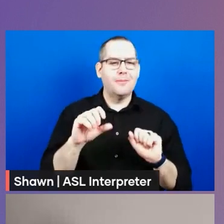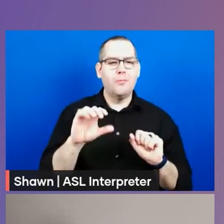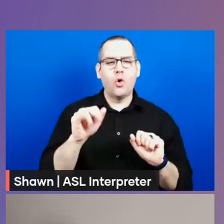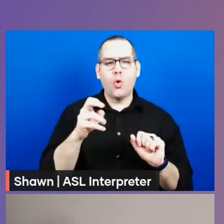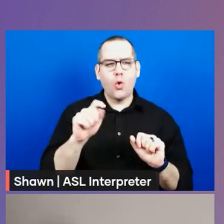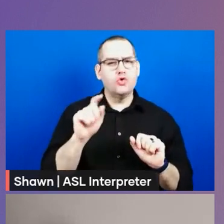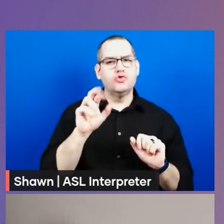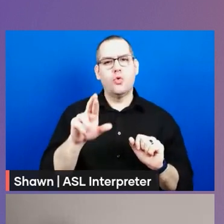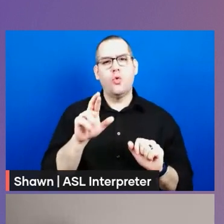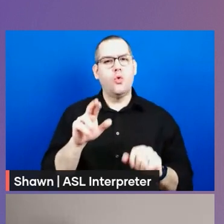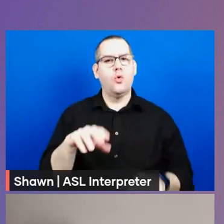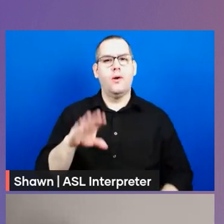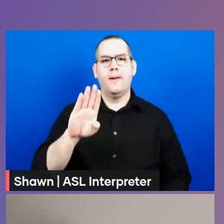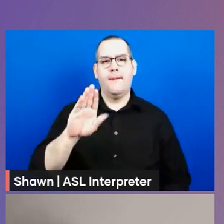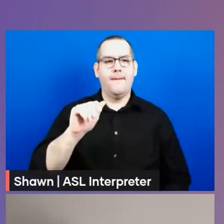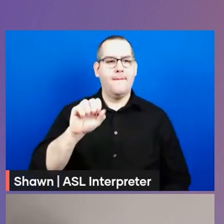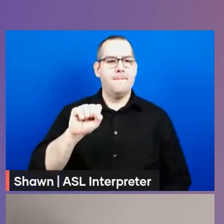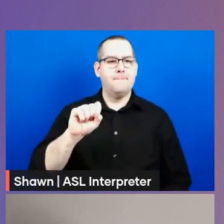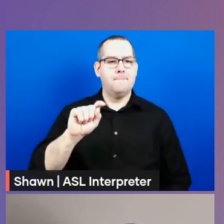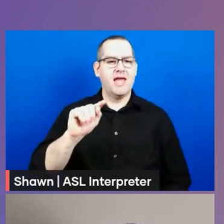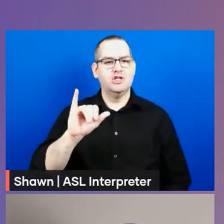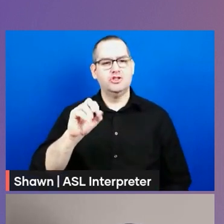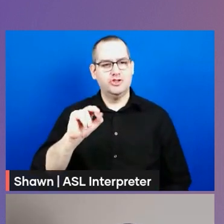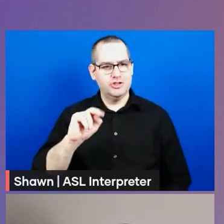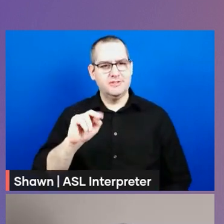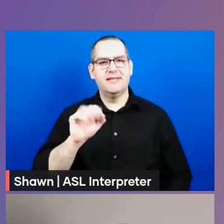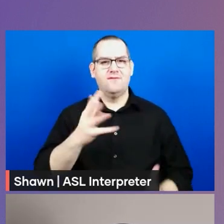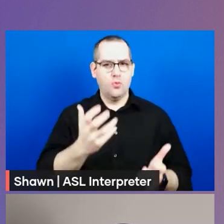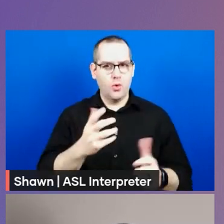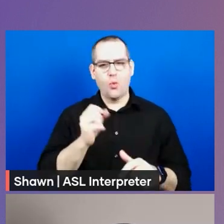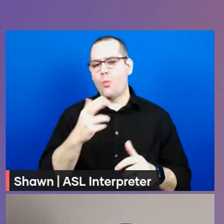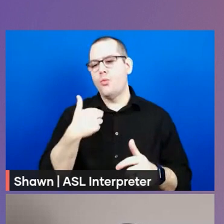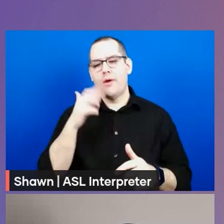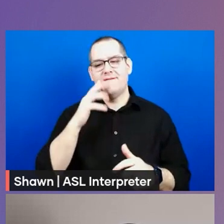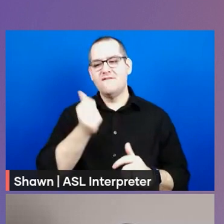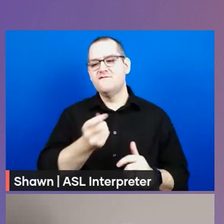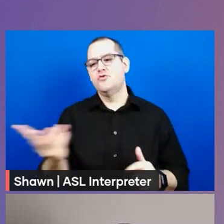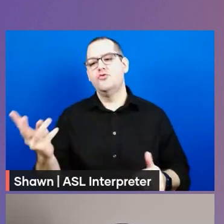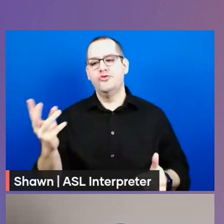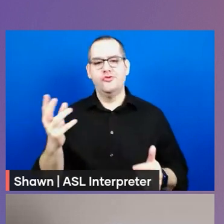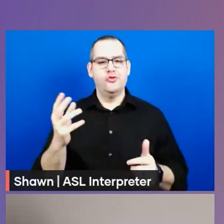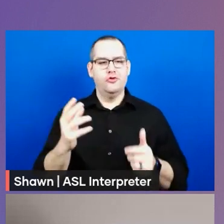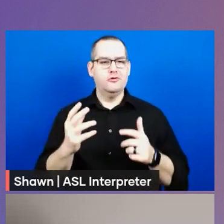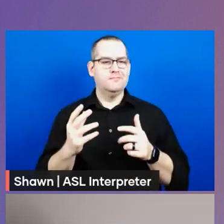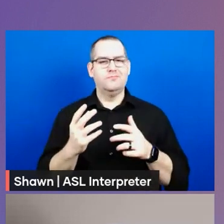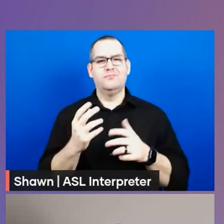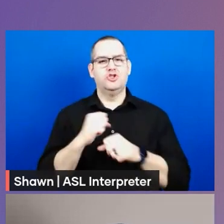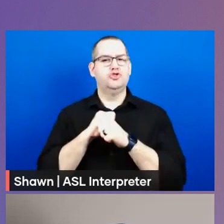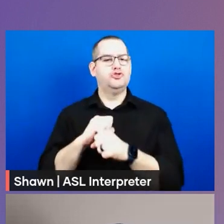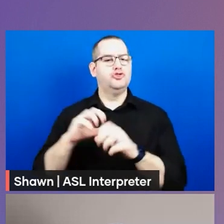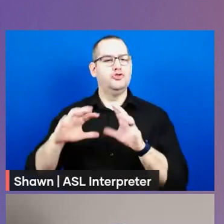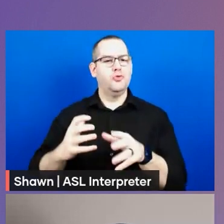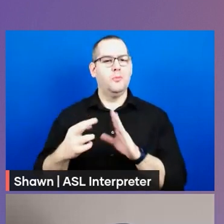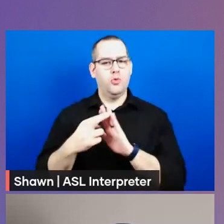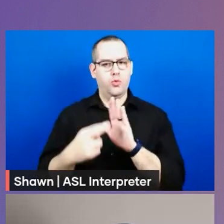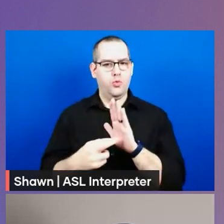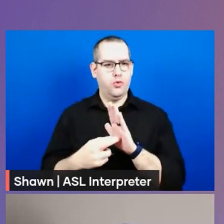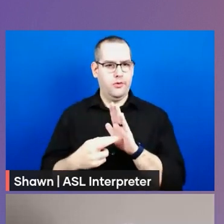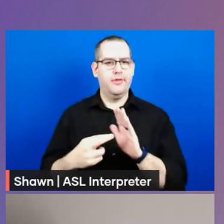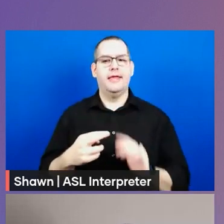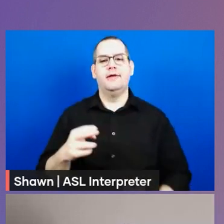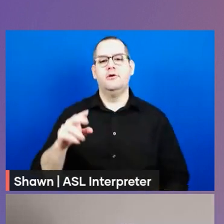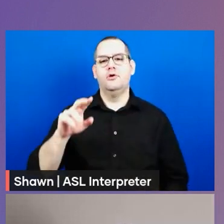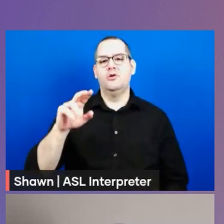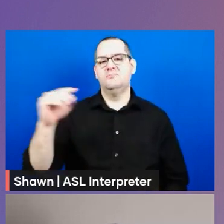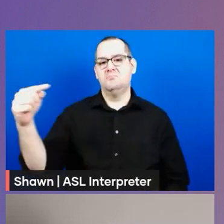call it, and then we're going to have a couple of security group rules. One security group rule coming in on port